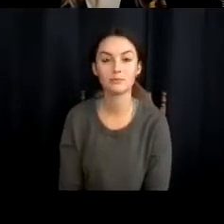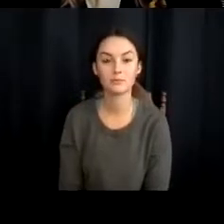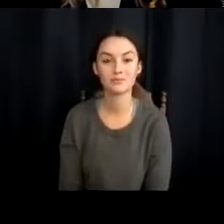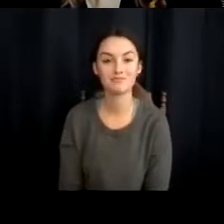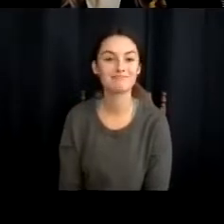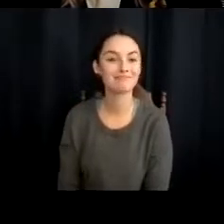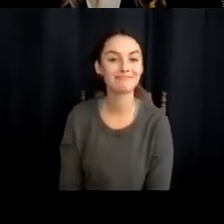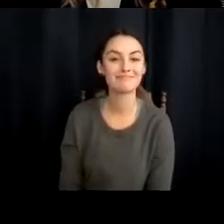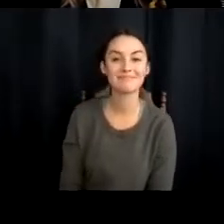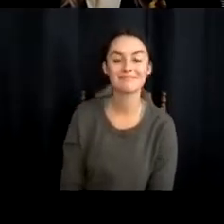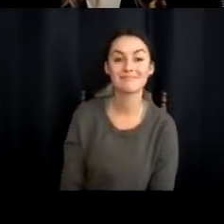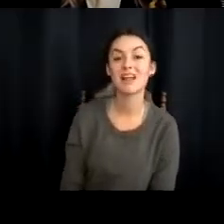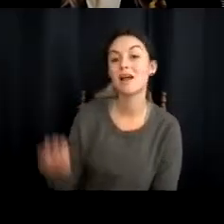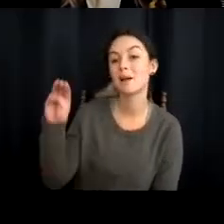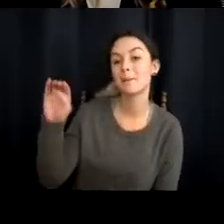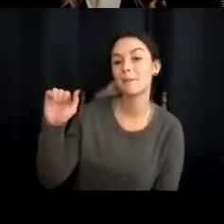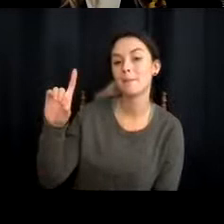about Maddie?